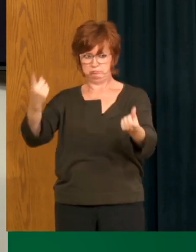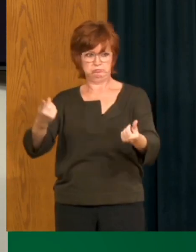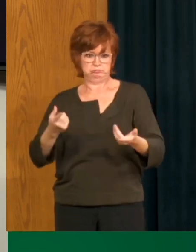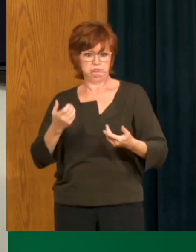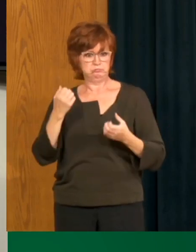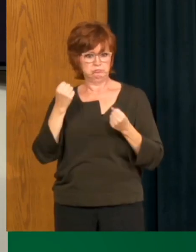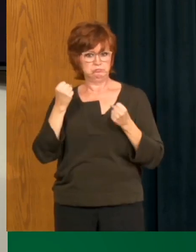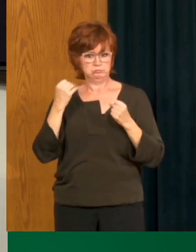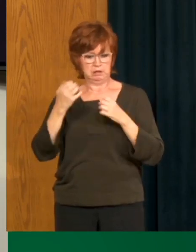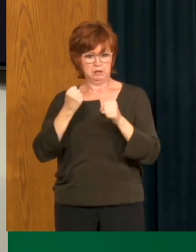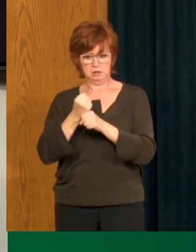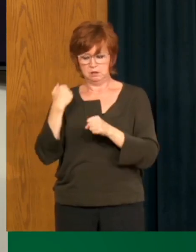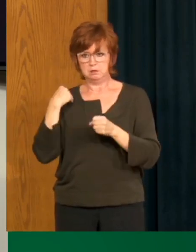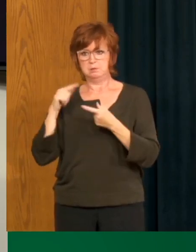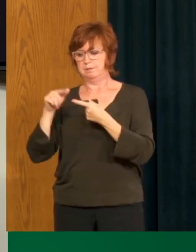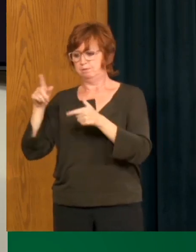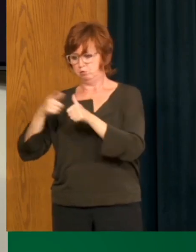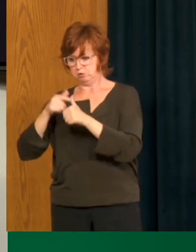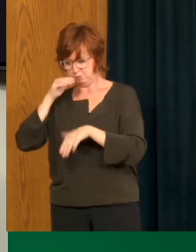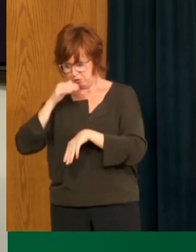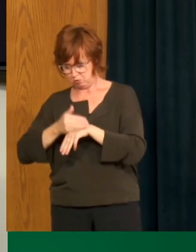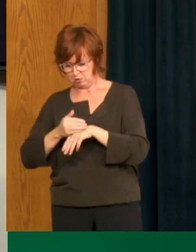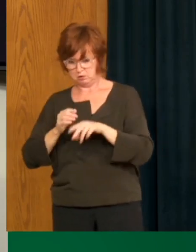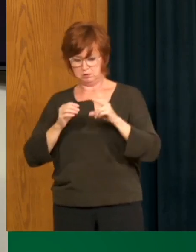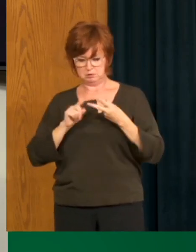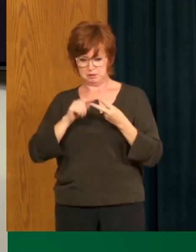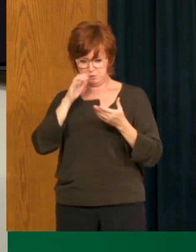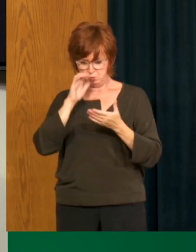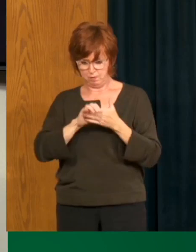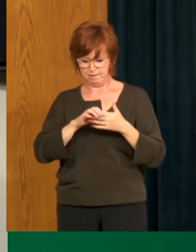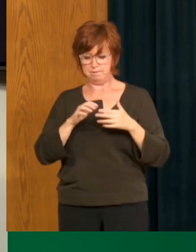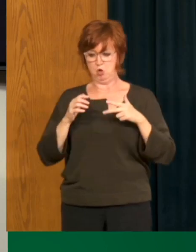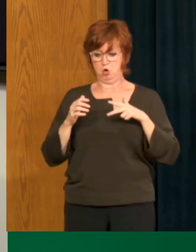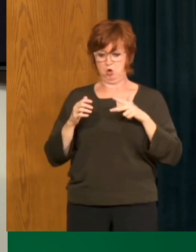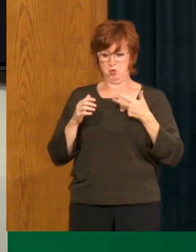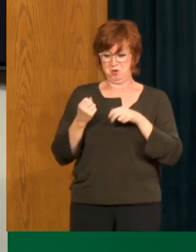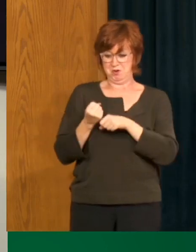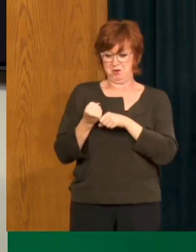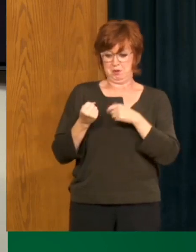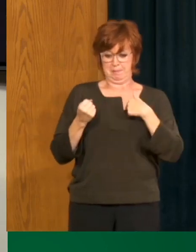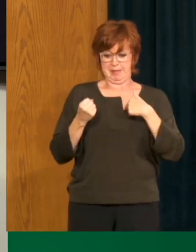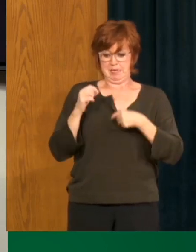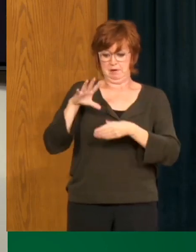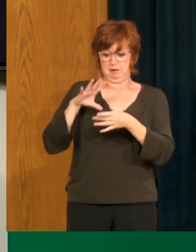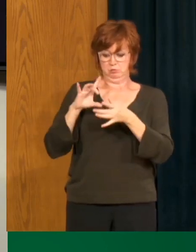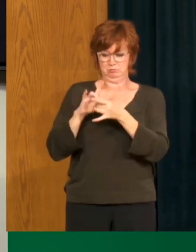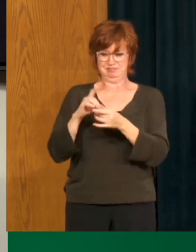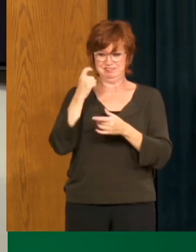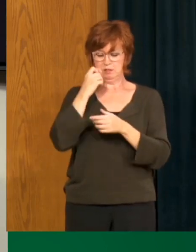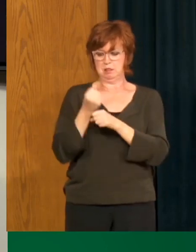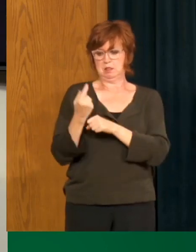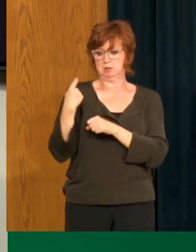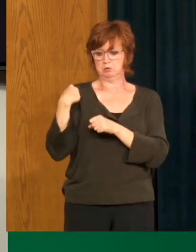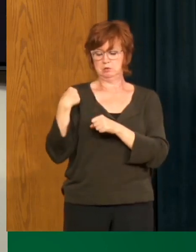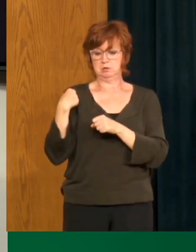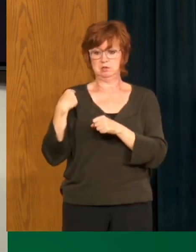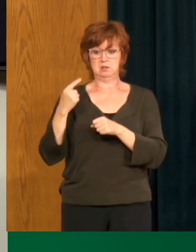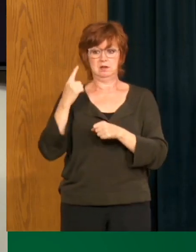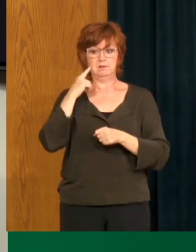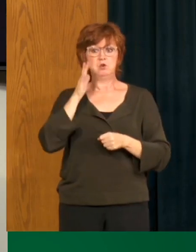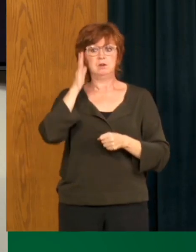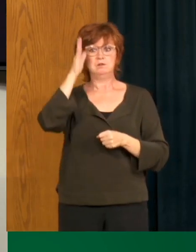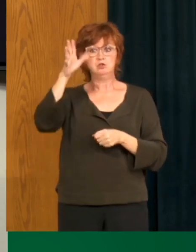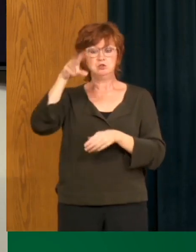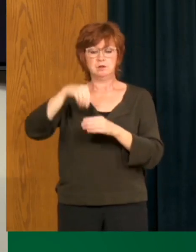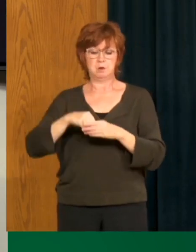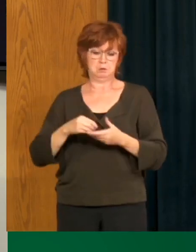years now through it. As I said, my daughter, my wife, and then ultimately this past year myself, and we may be in the future. Where there is an